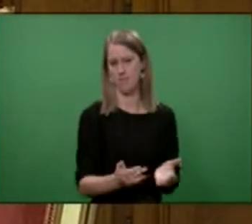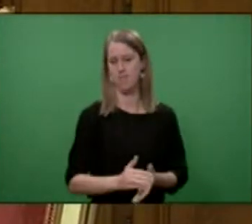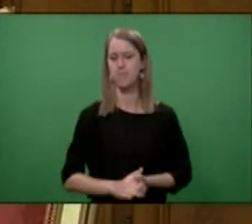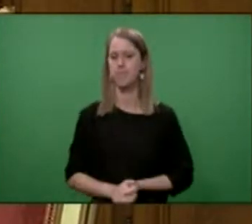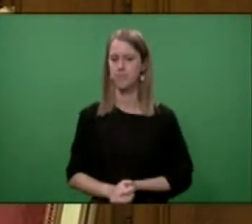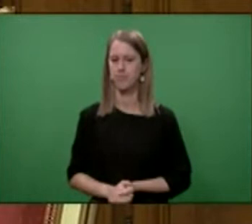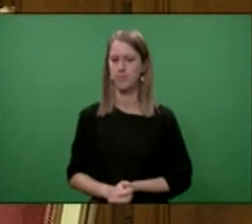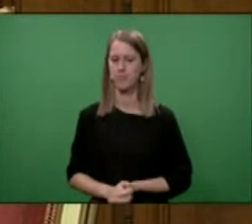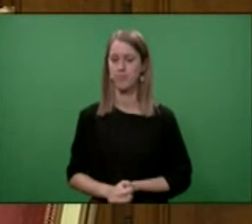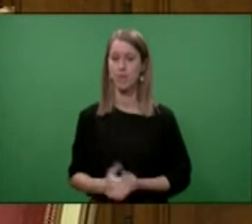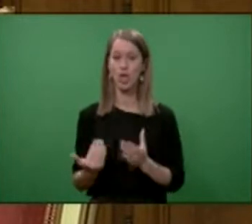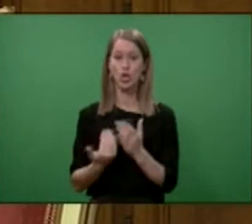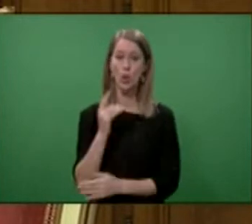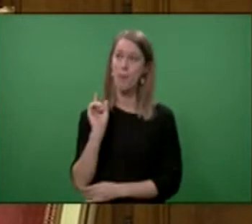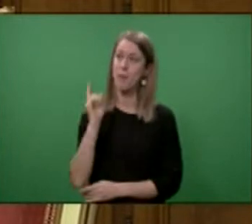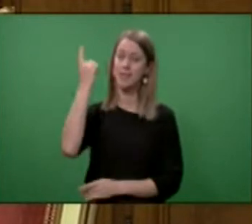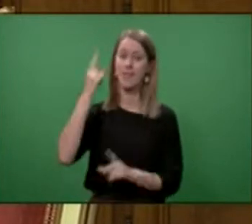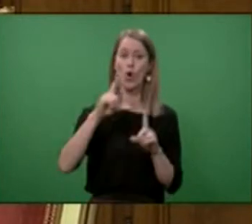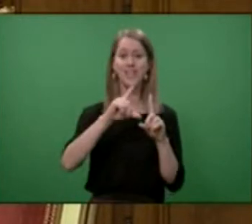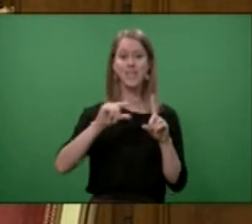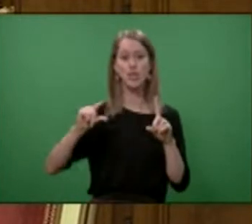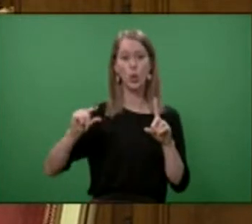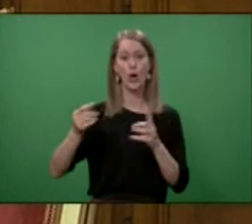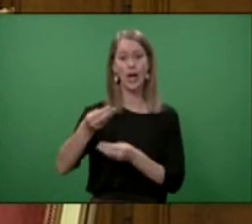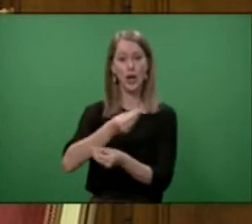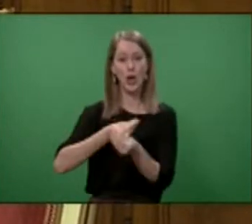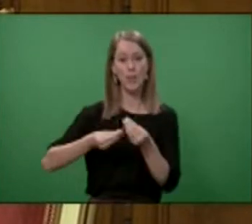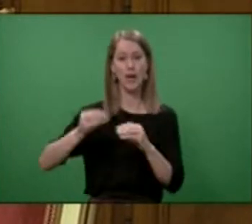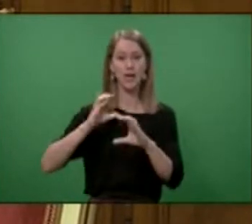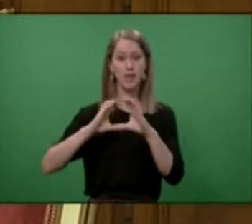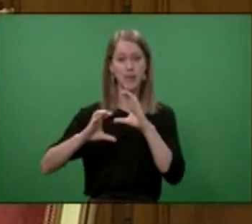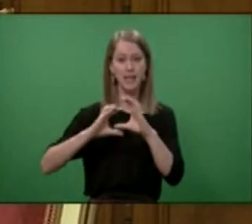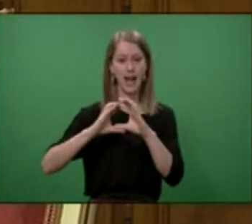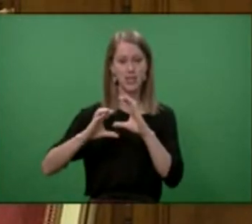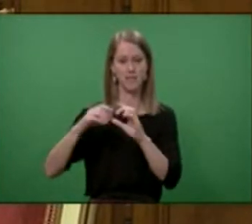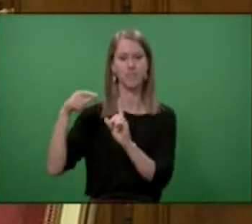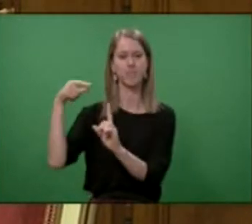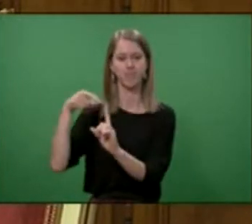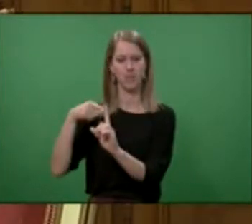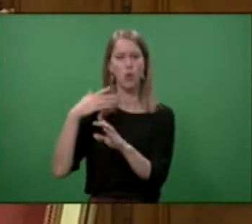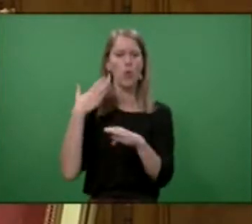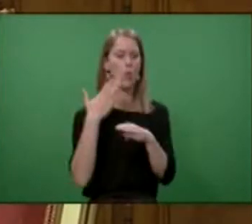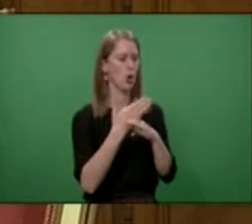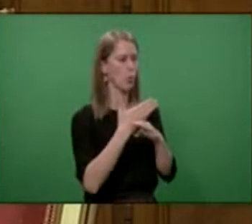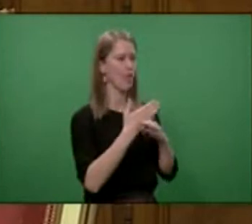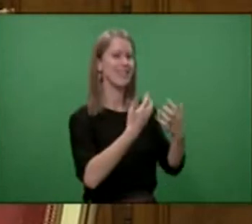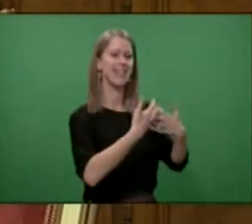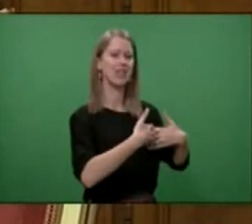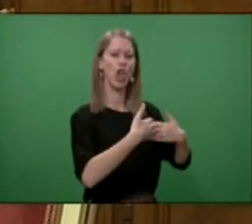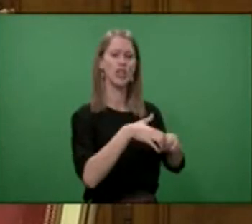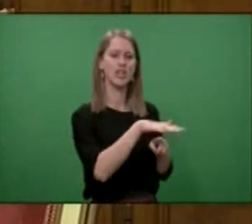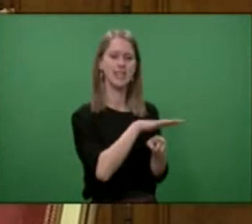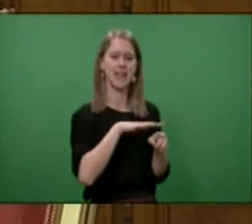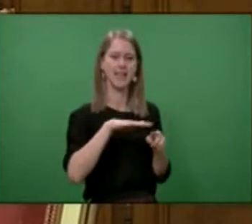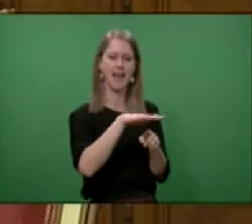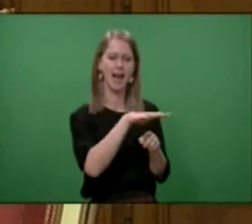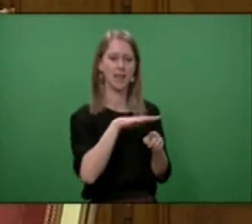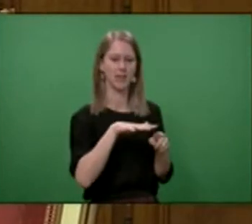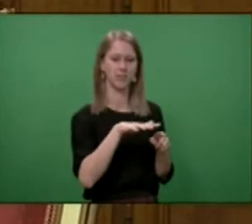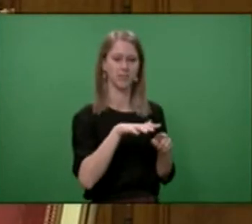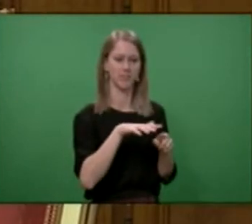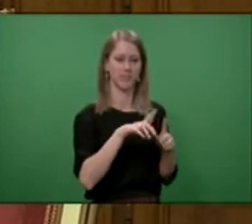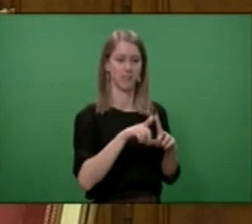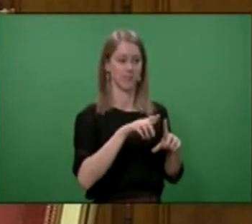The new Minister for the Digital Economy and Communications will work with the technology sector, including through the